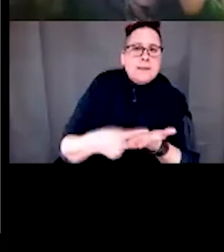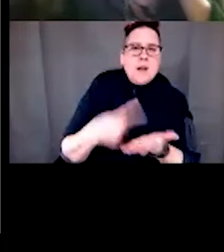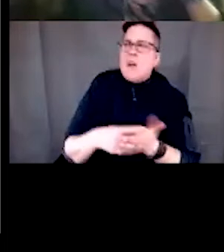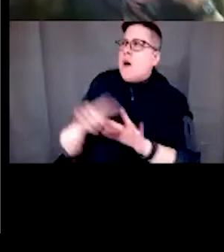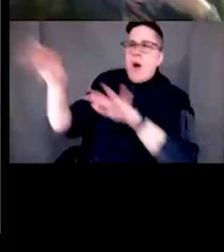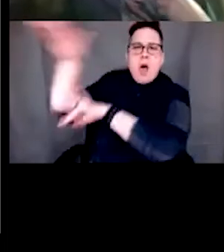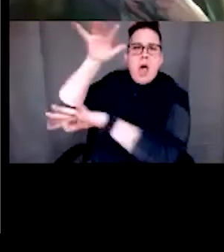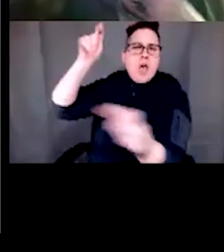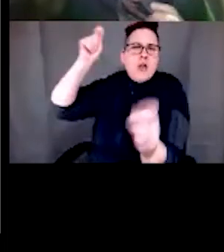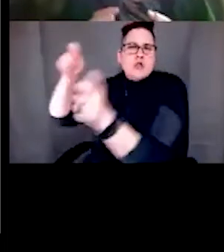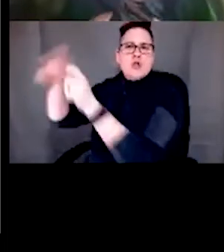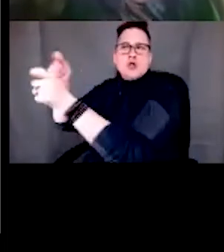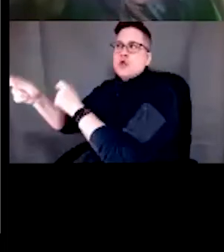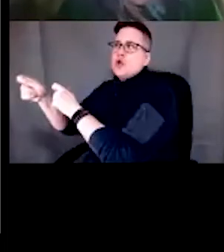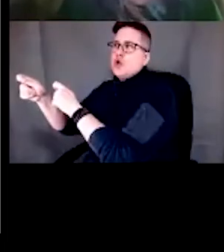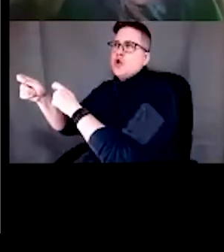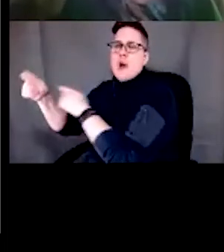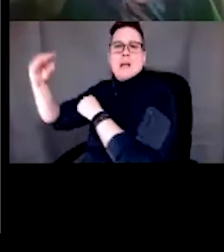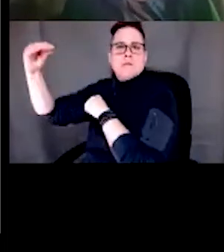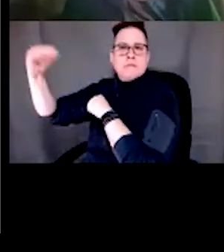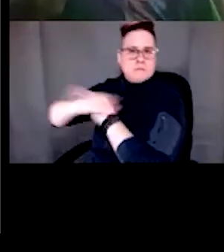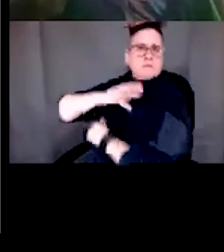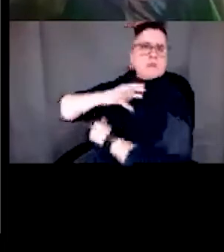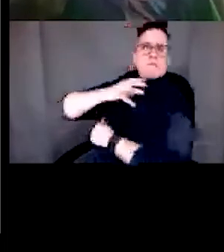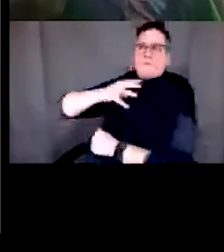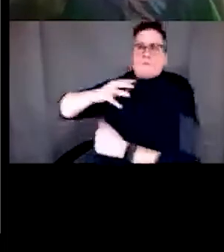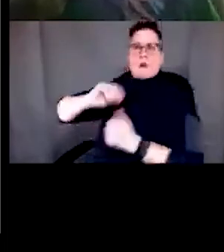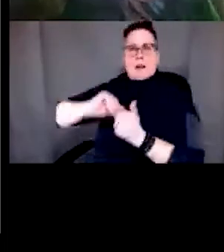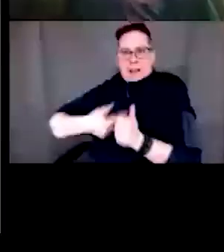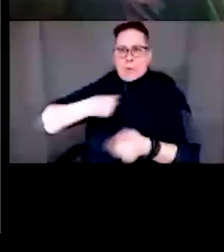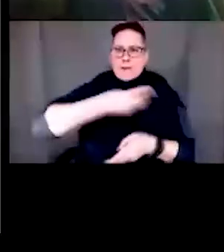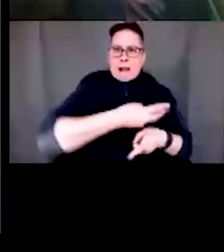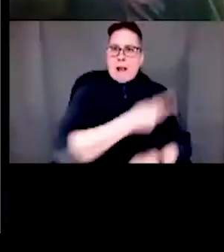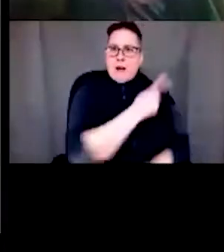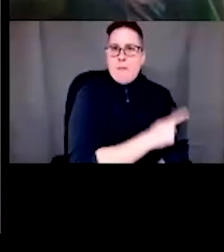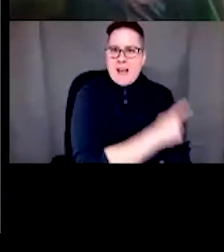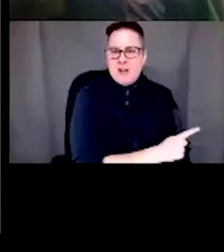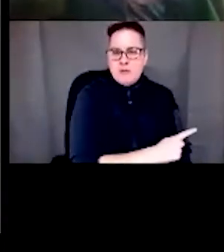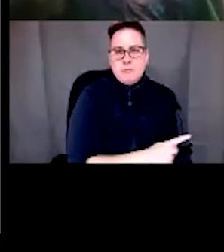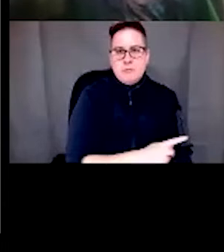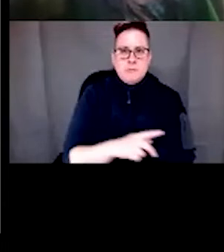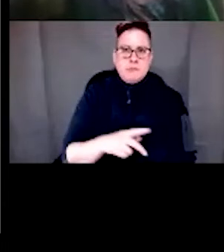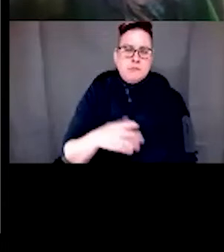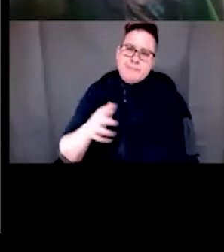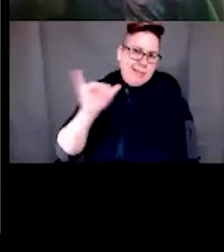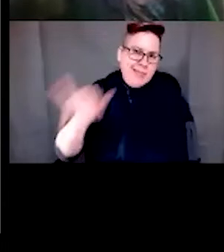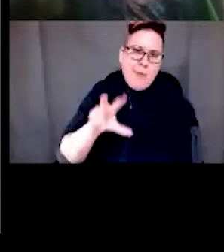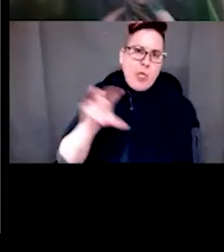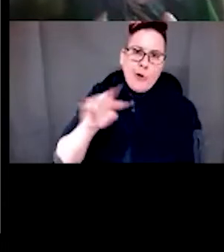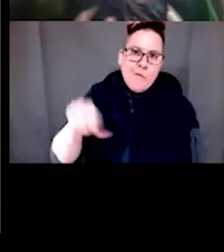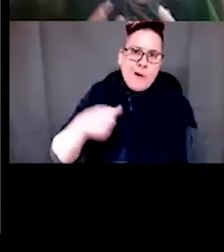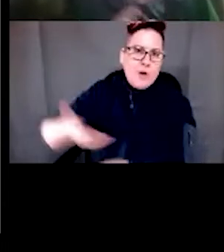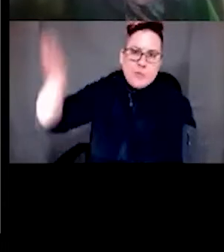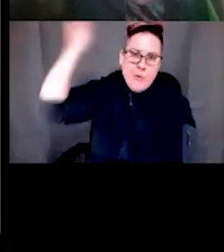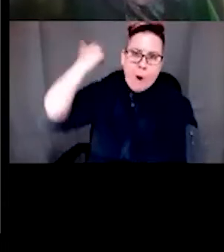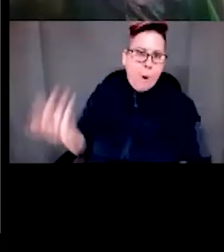happening that would definitely affect healthcare back 30, 40 years ago. We